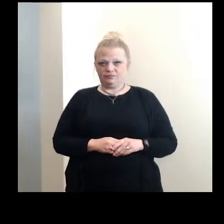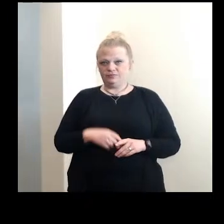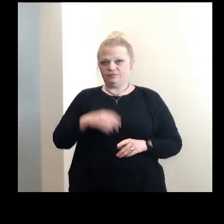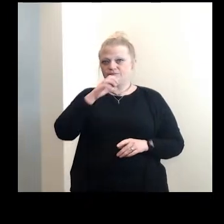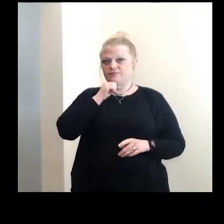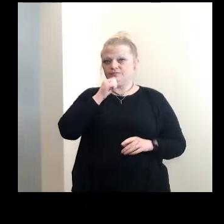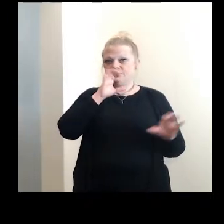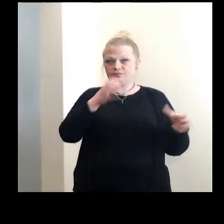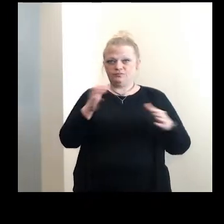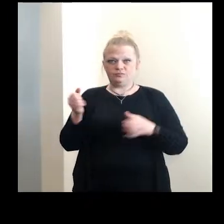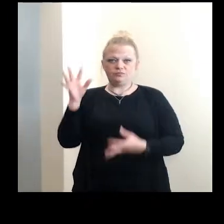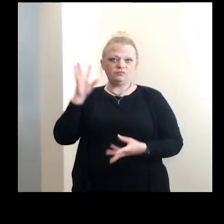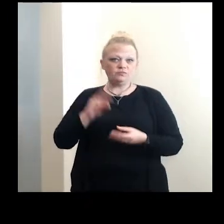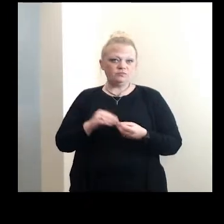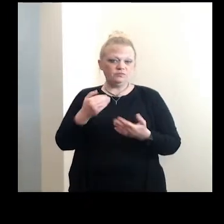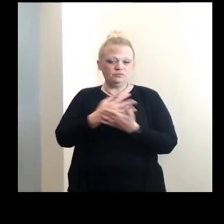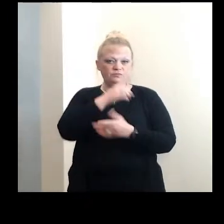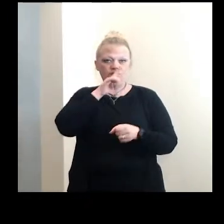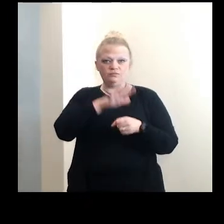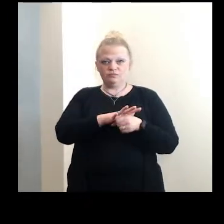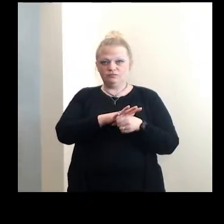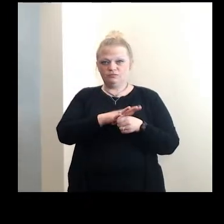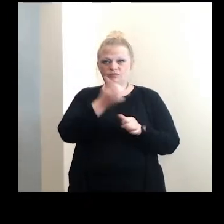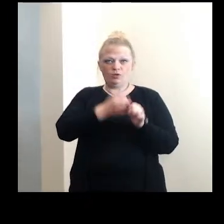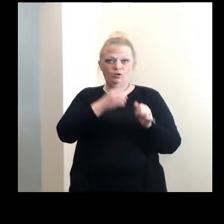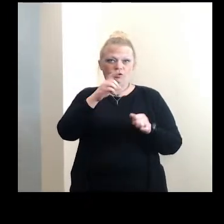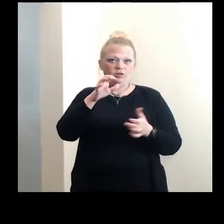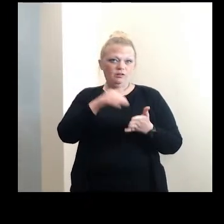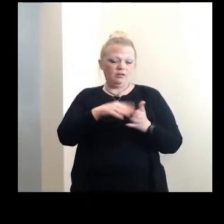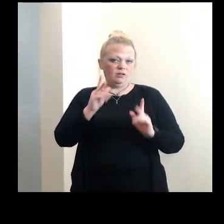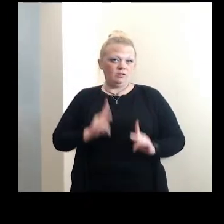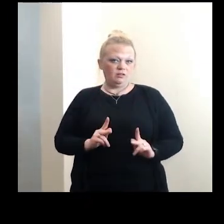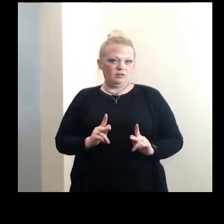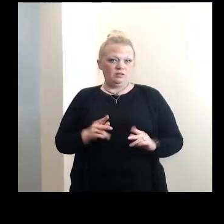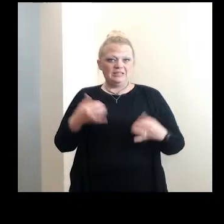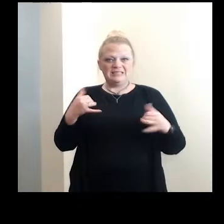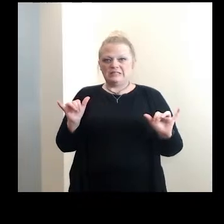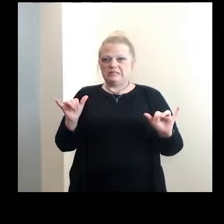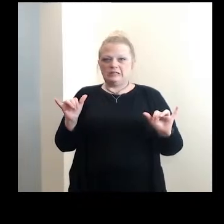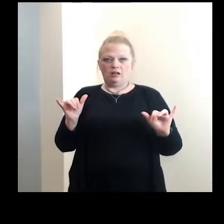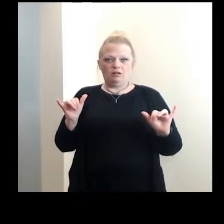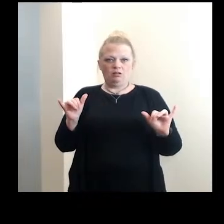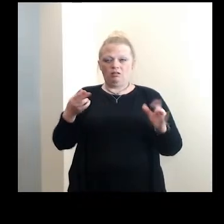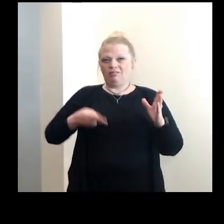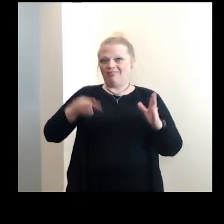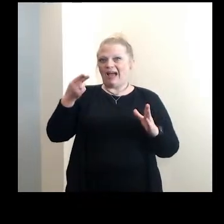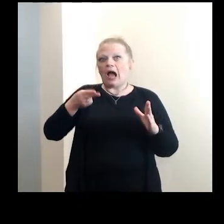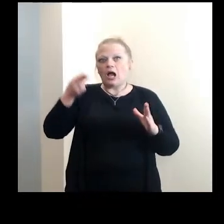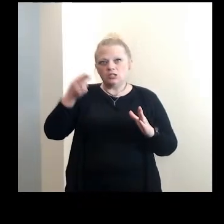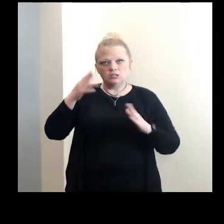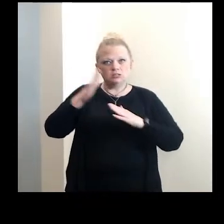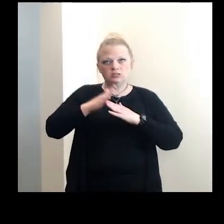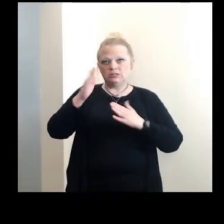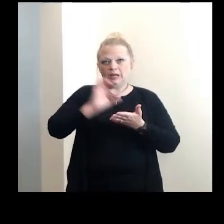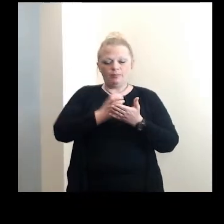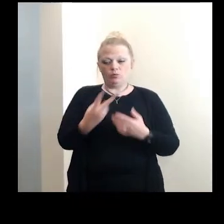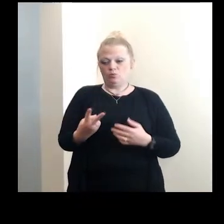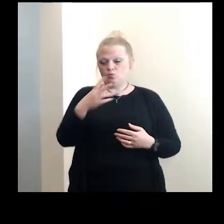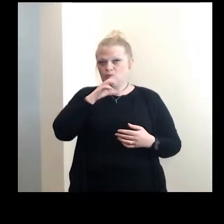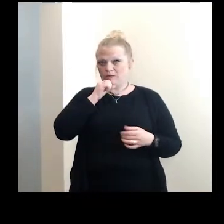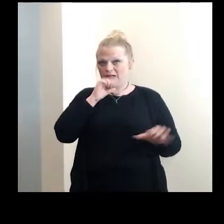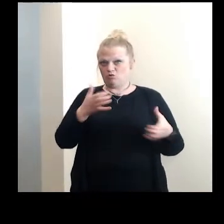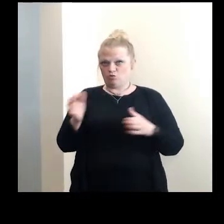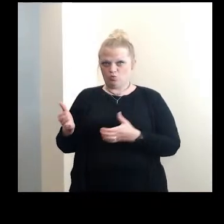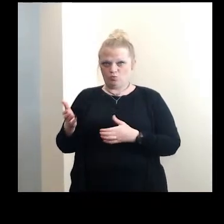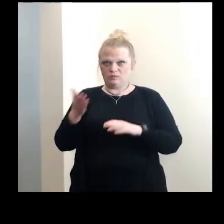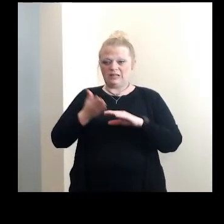Age group, total new confirmed cases per 100,000 persons. We're still the highest amount in the only two age groups now that